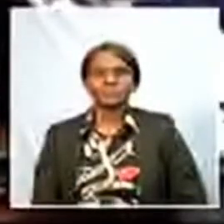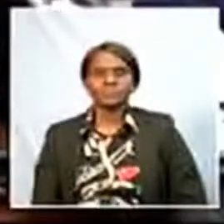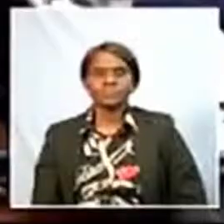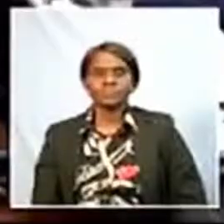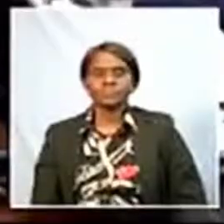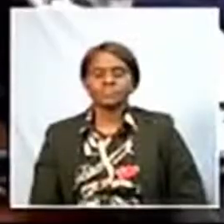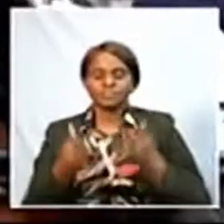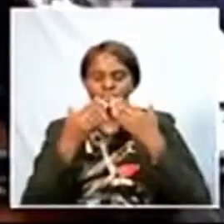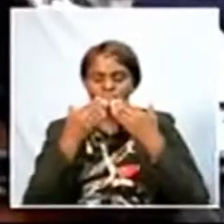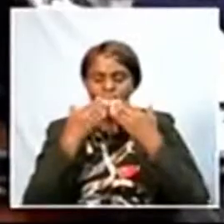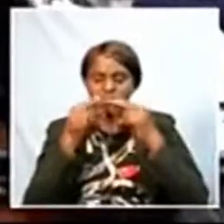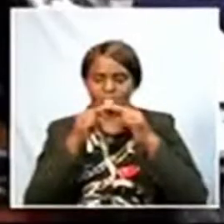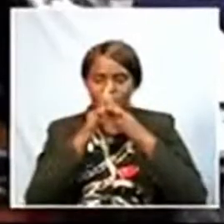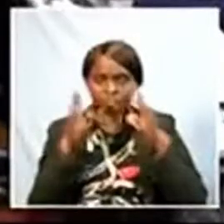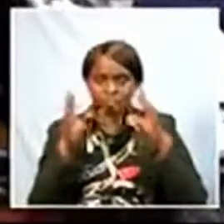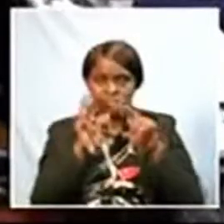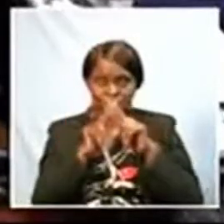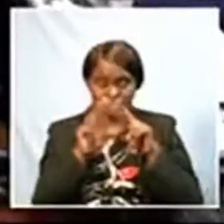Thank you so much, Chair.